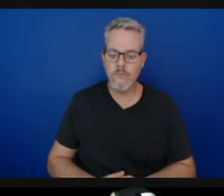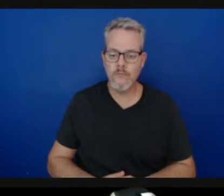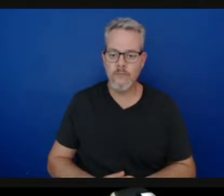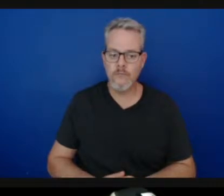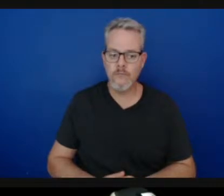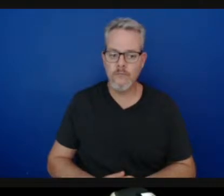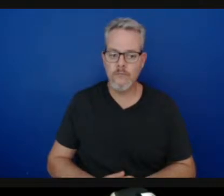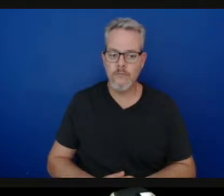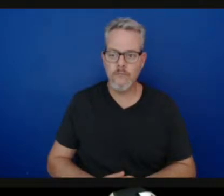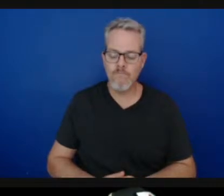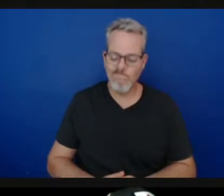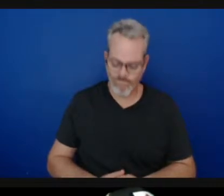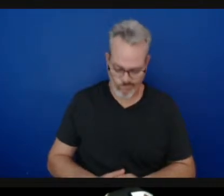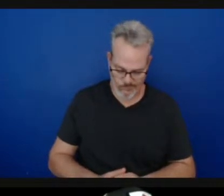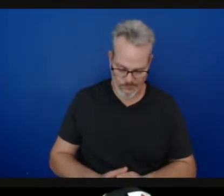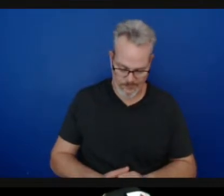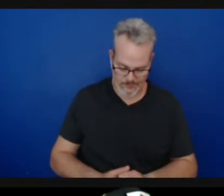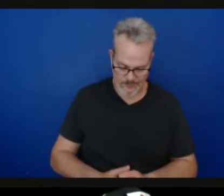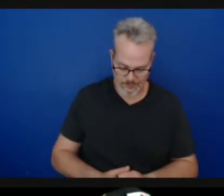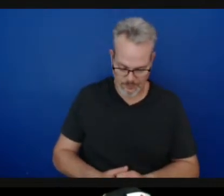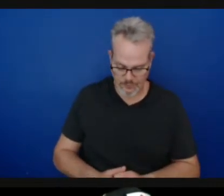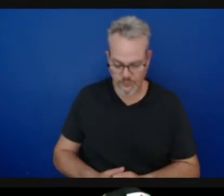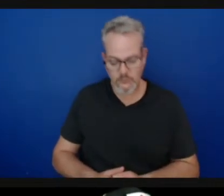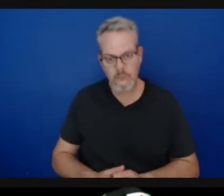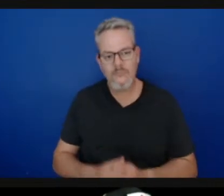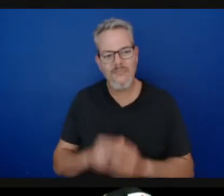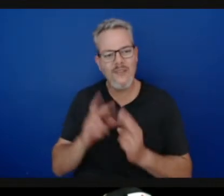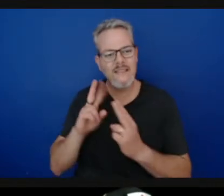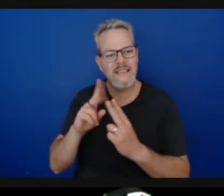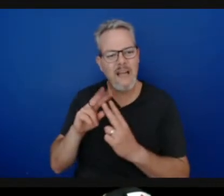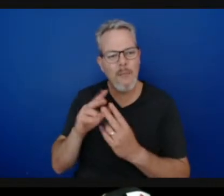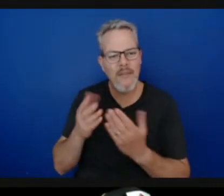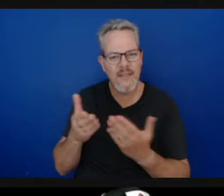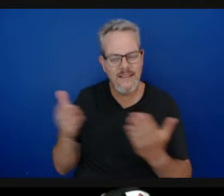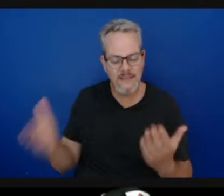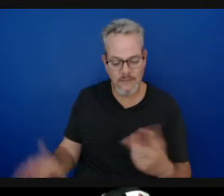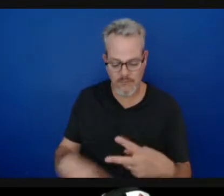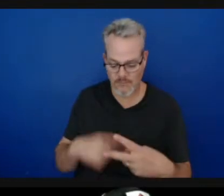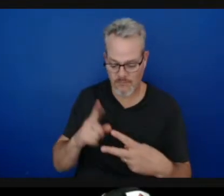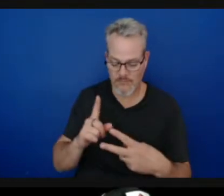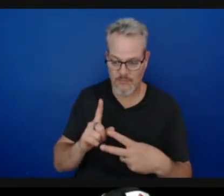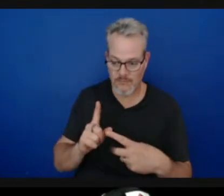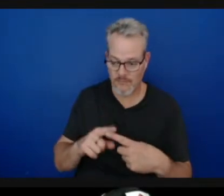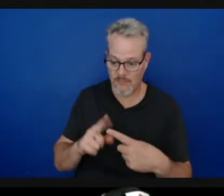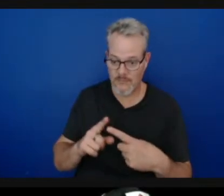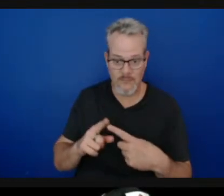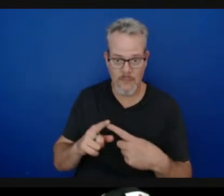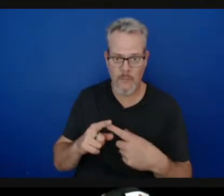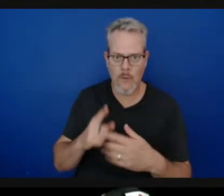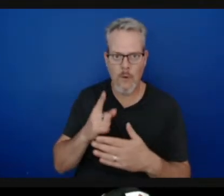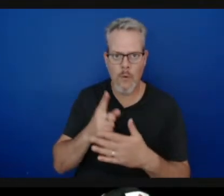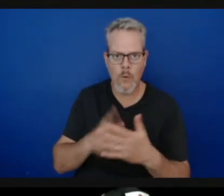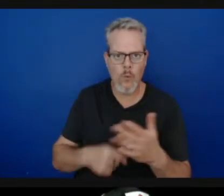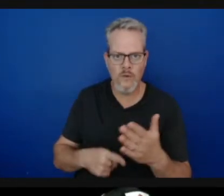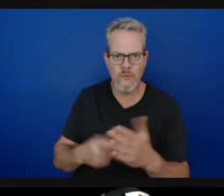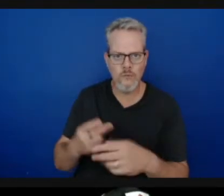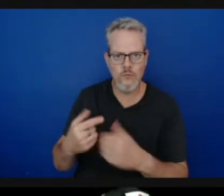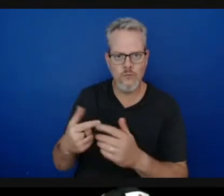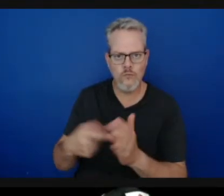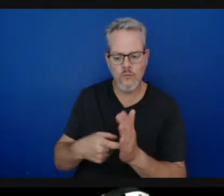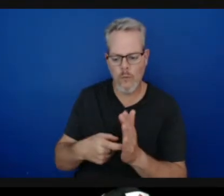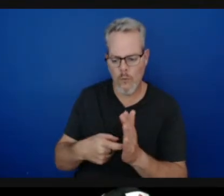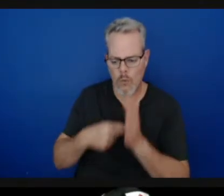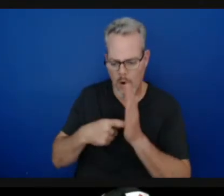there's a couple of things. I mean, there's a couple of things in play there. One is, what does it take for lava to reestablish into the Middle East Rift to actually